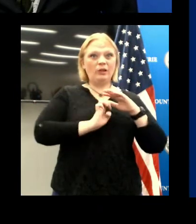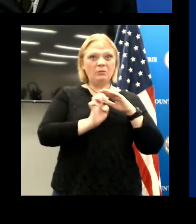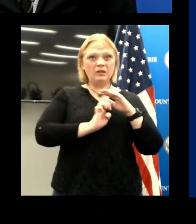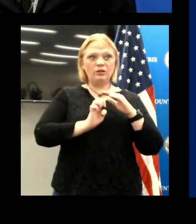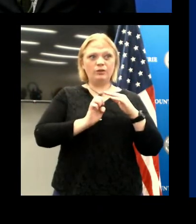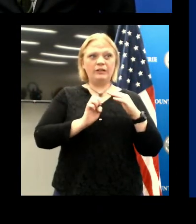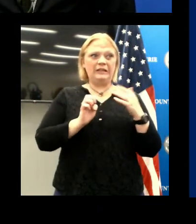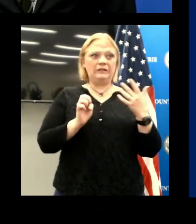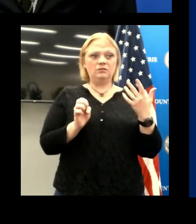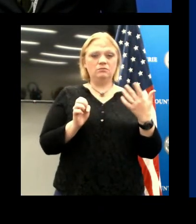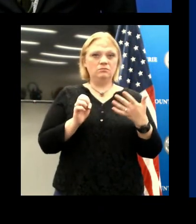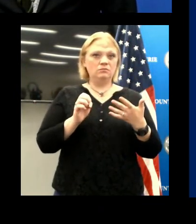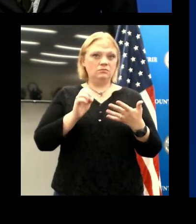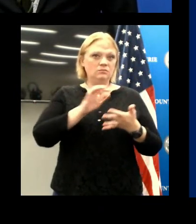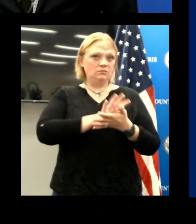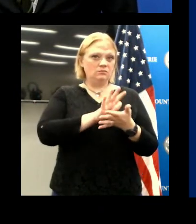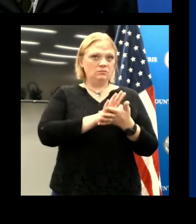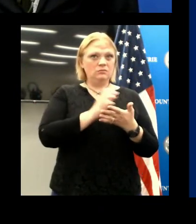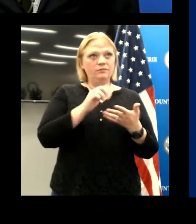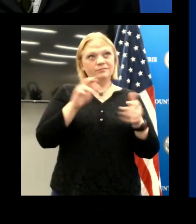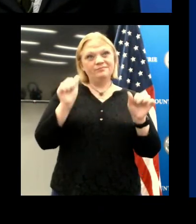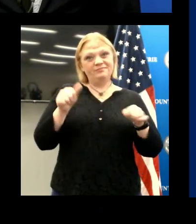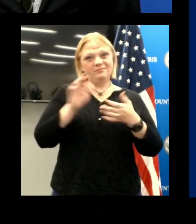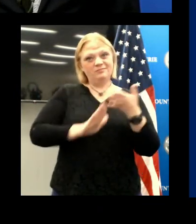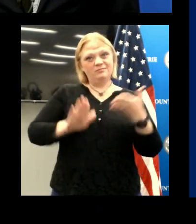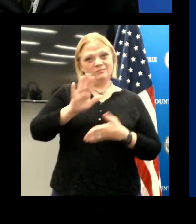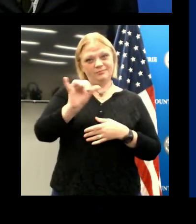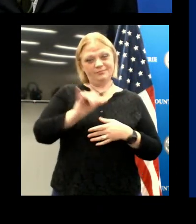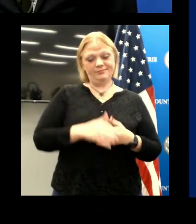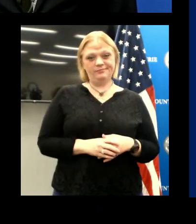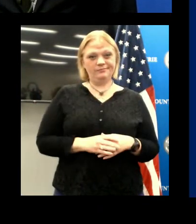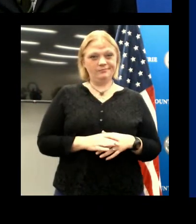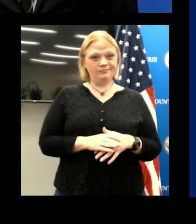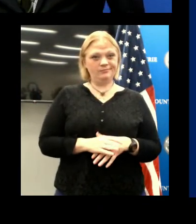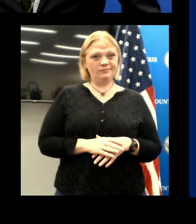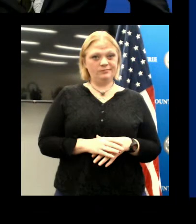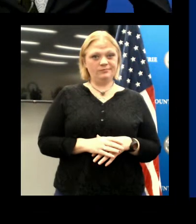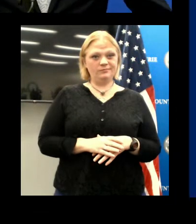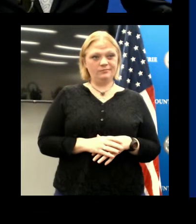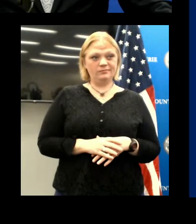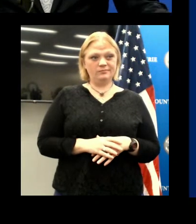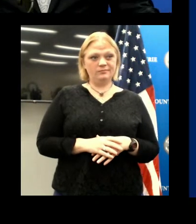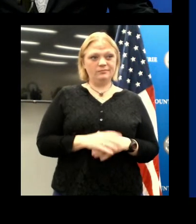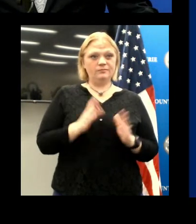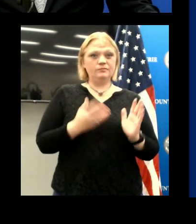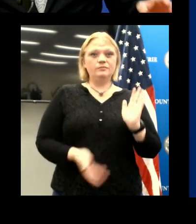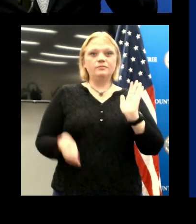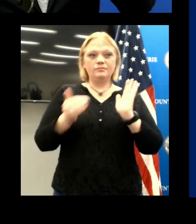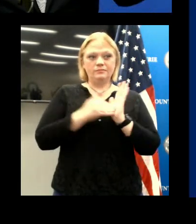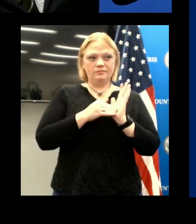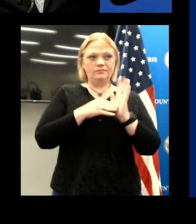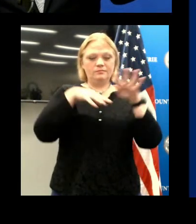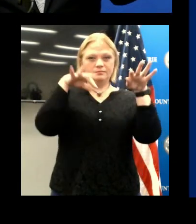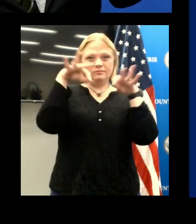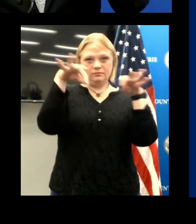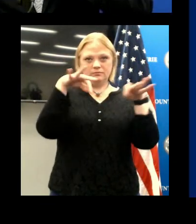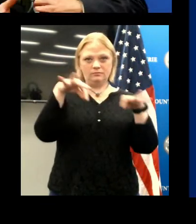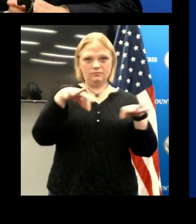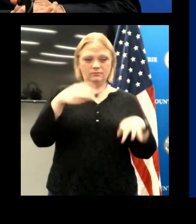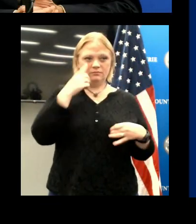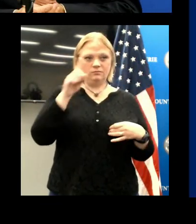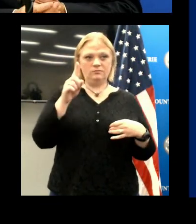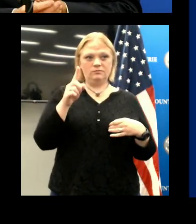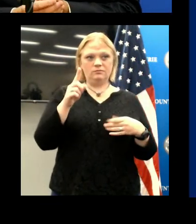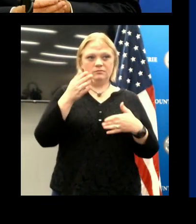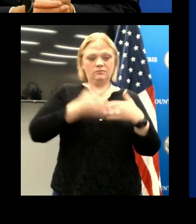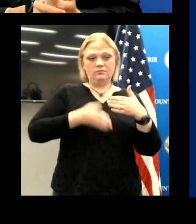or primary, but also potentially in college as well. And then, once again, the breakdown for the week ending